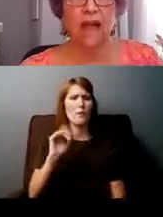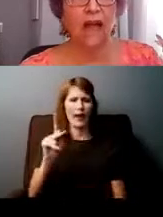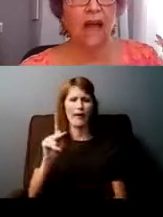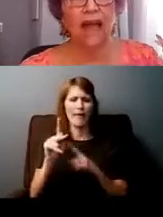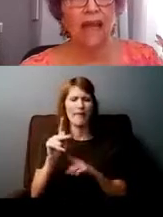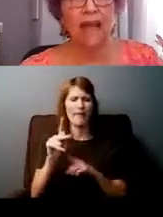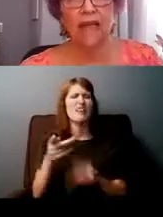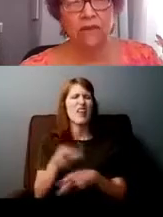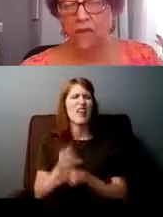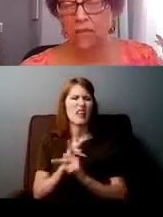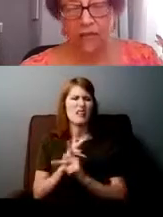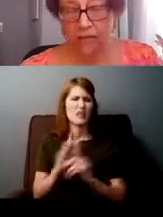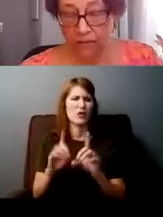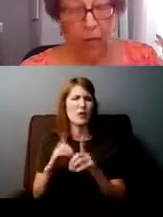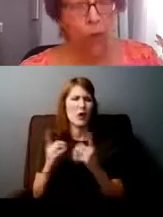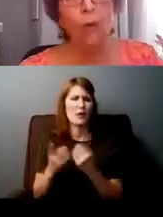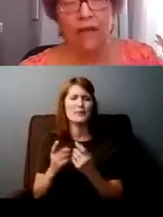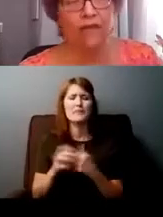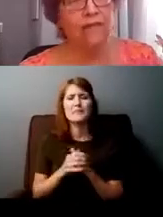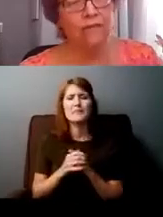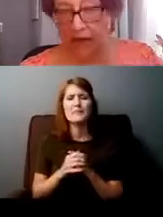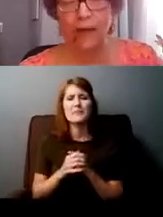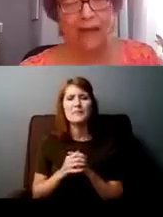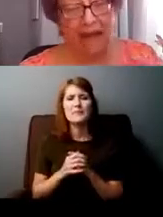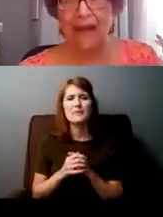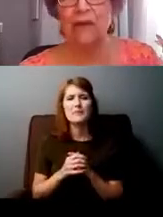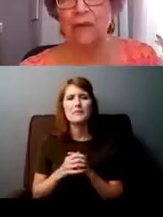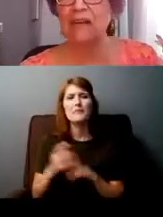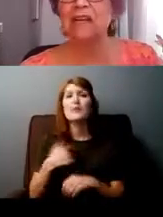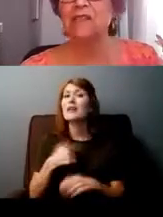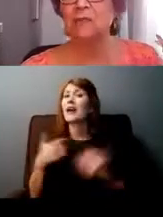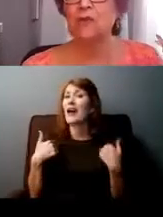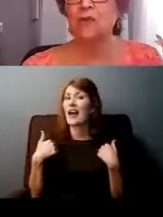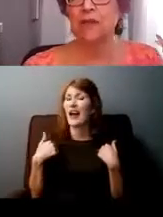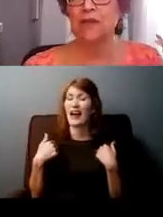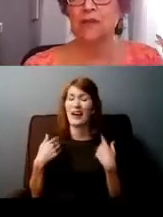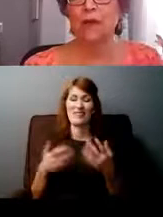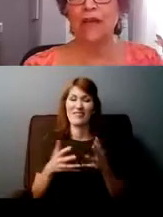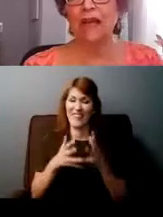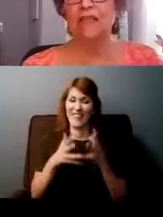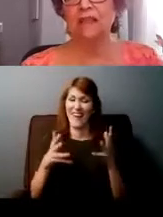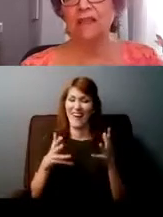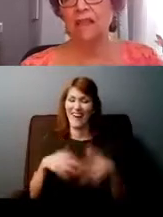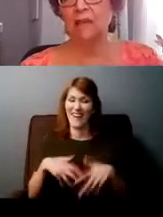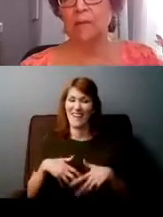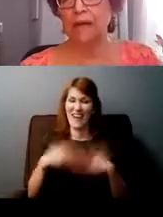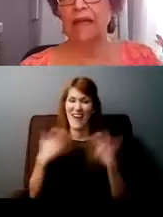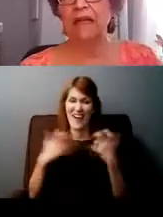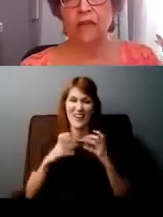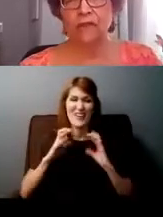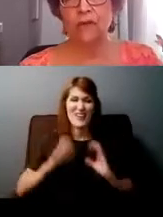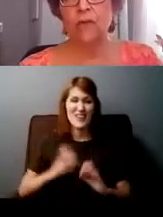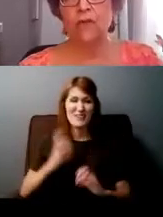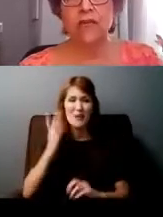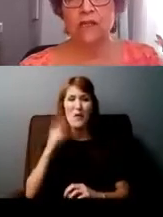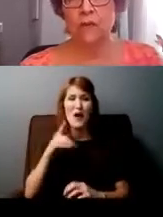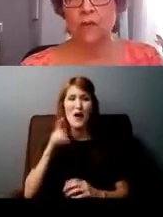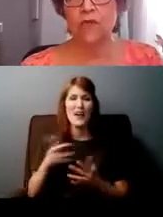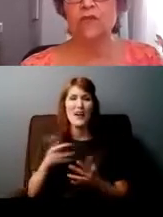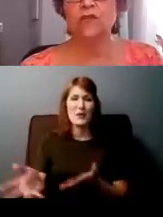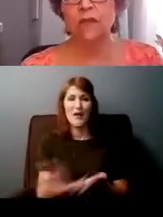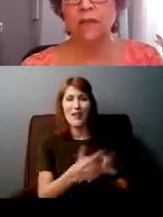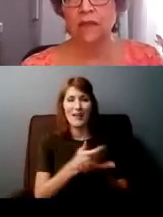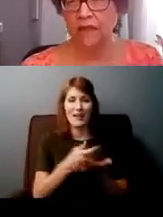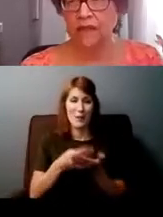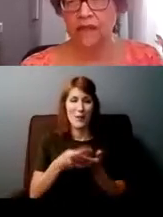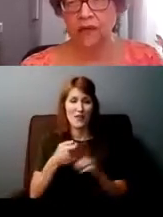and I had a whole bunch of very angry customers because we had to collect money from those customers